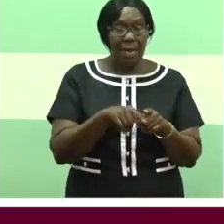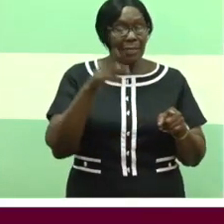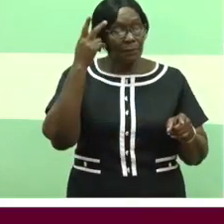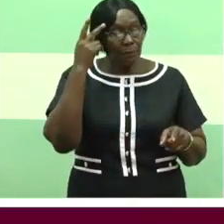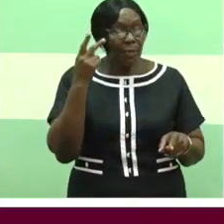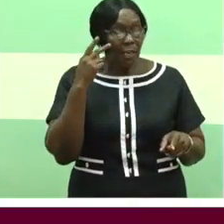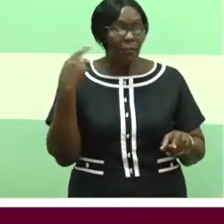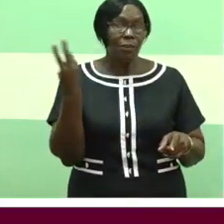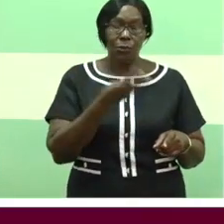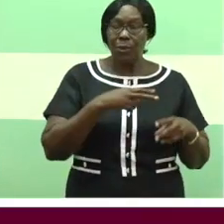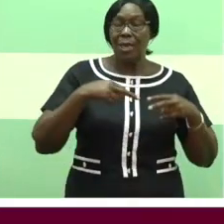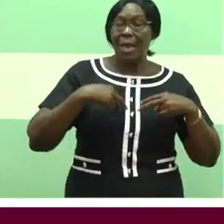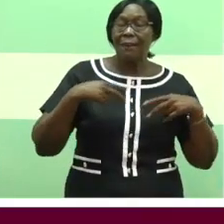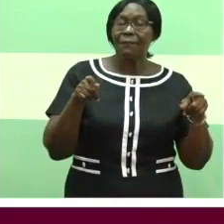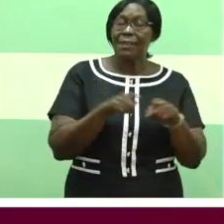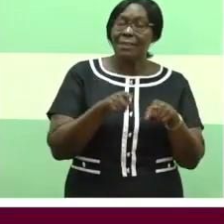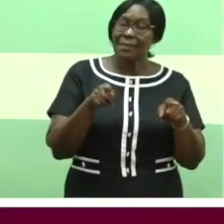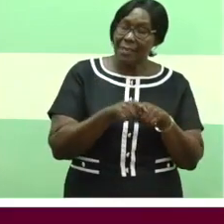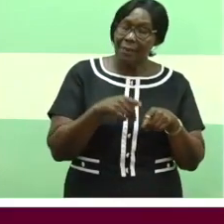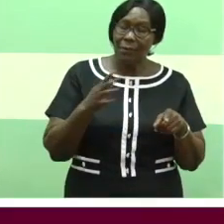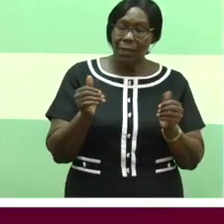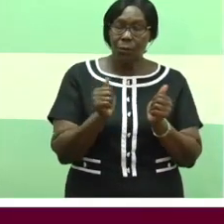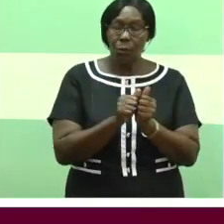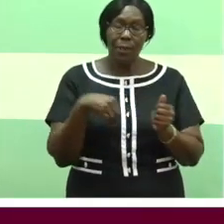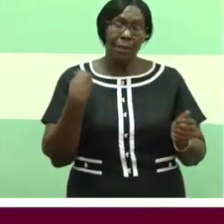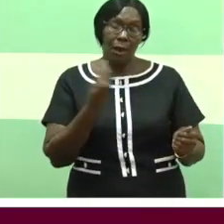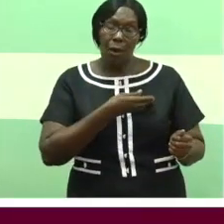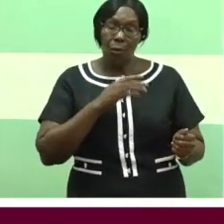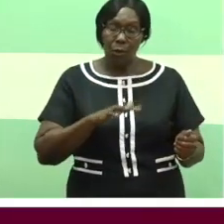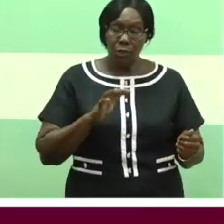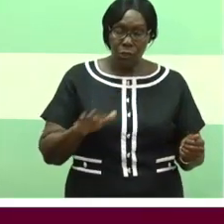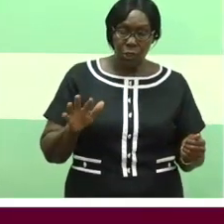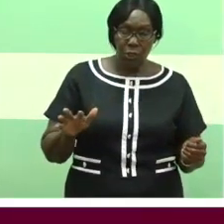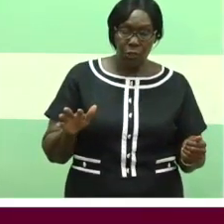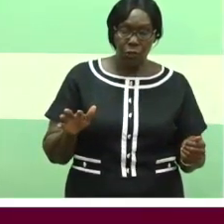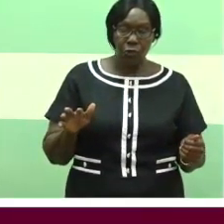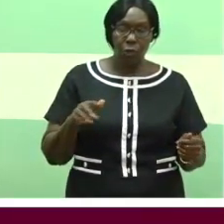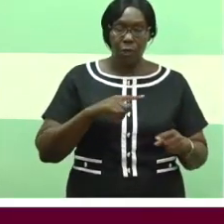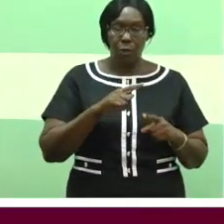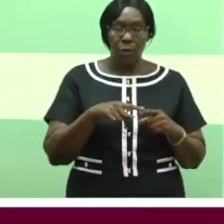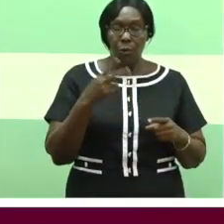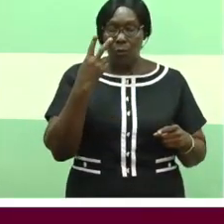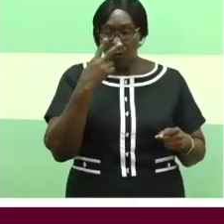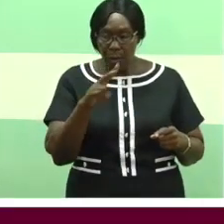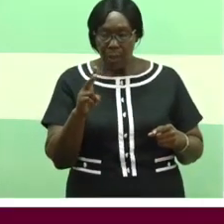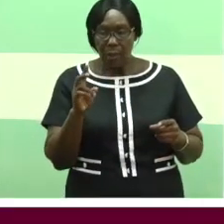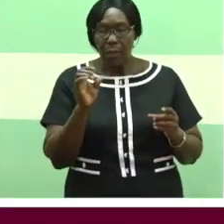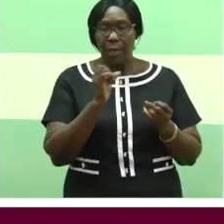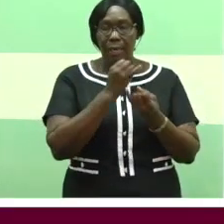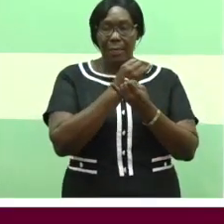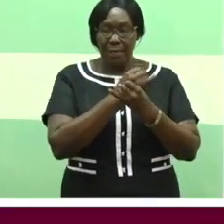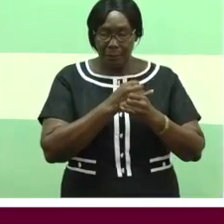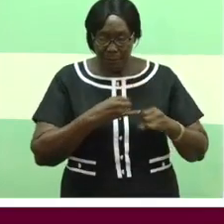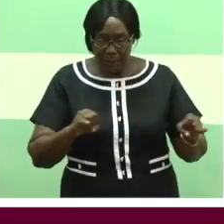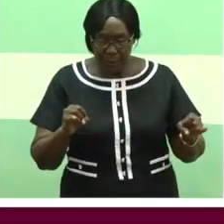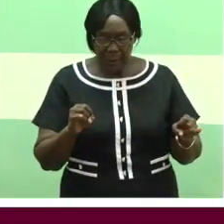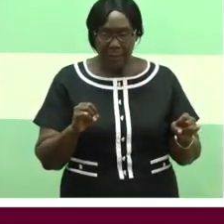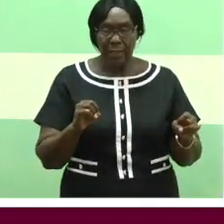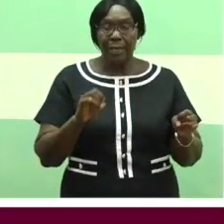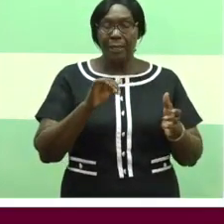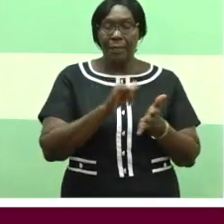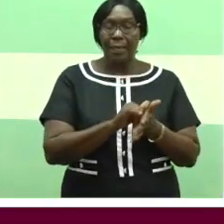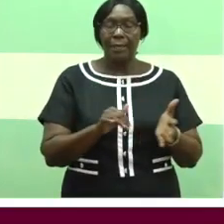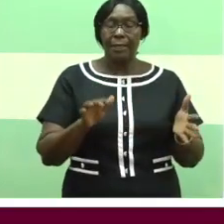parents ourselves, we are experiencing it. So when we look at the independence and the child would